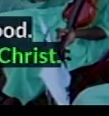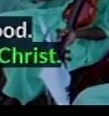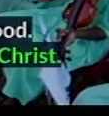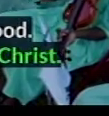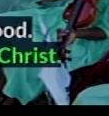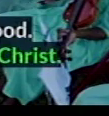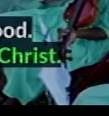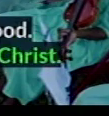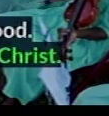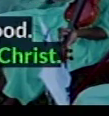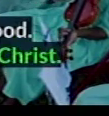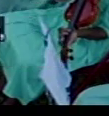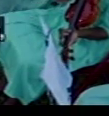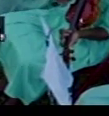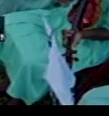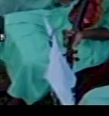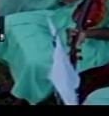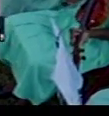Lord